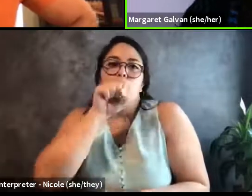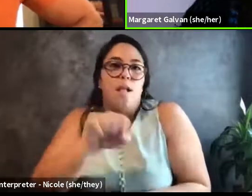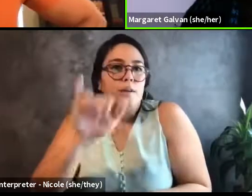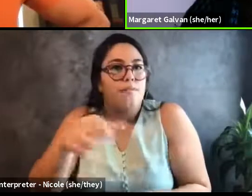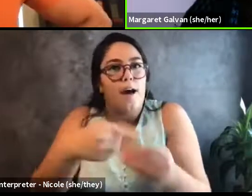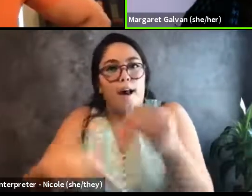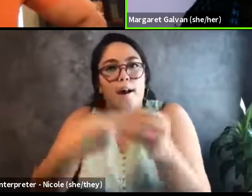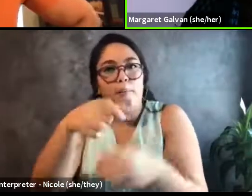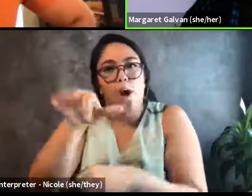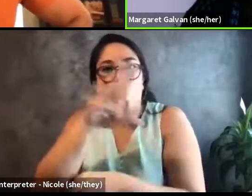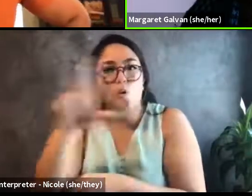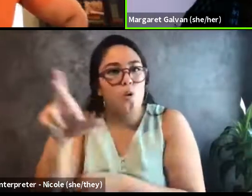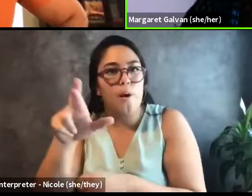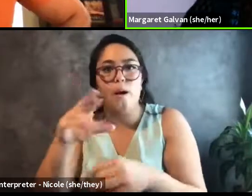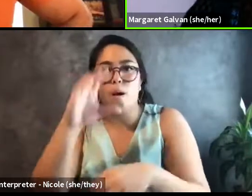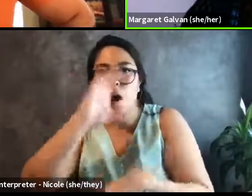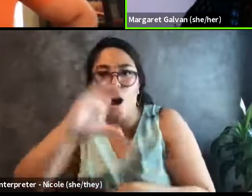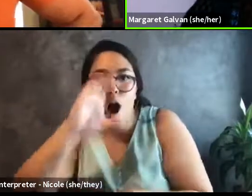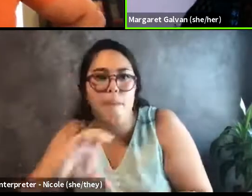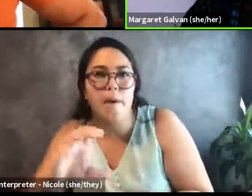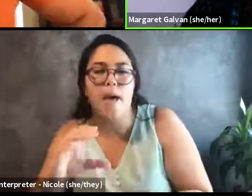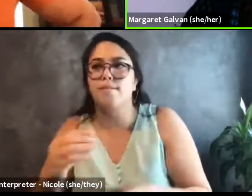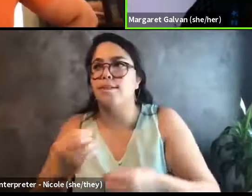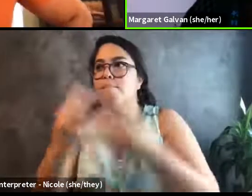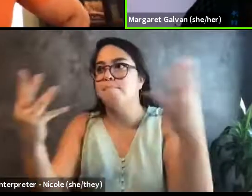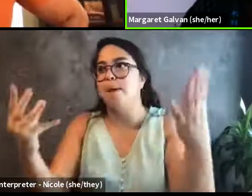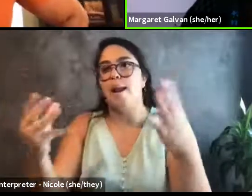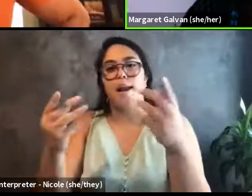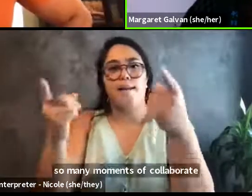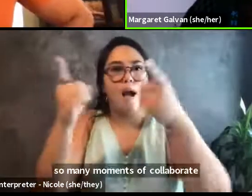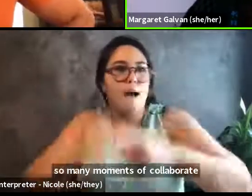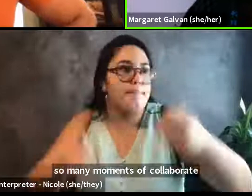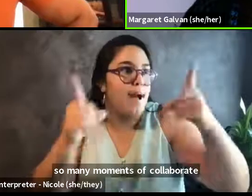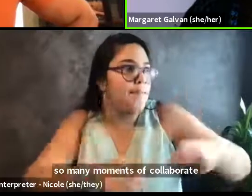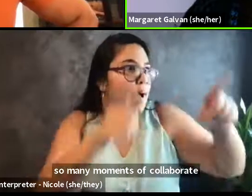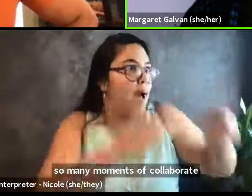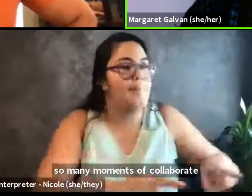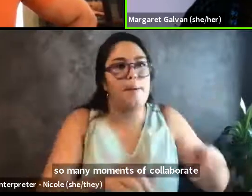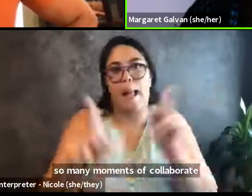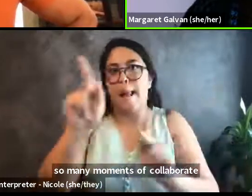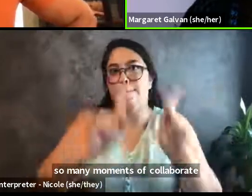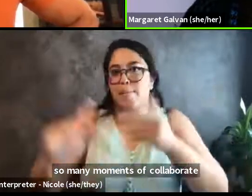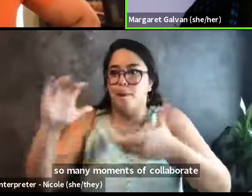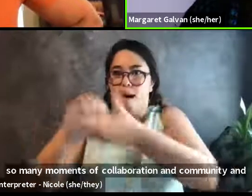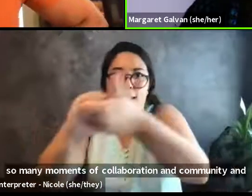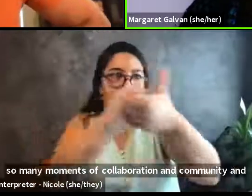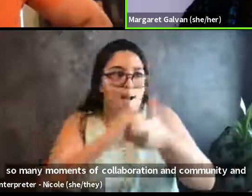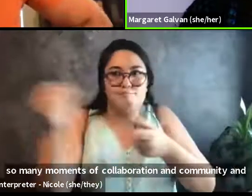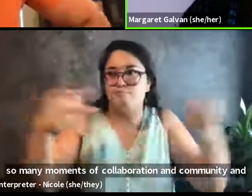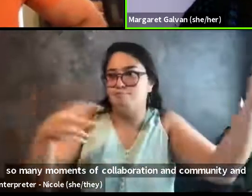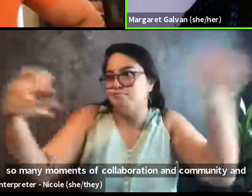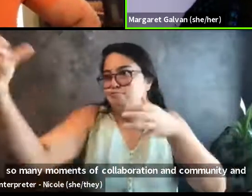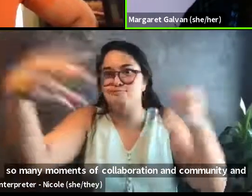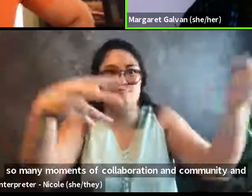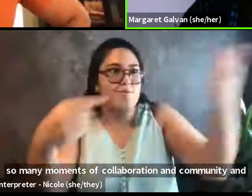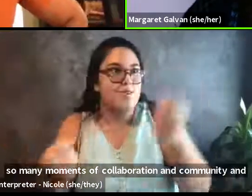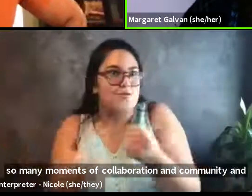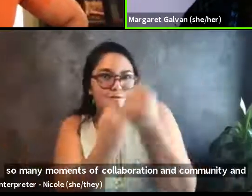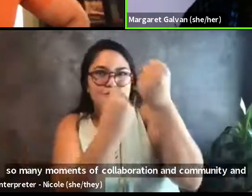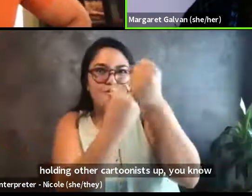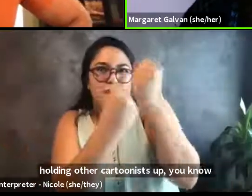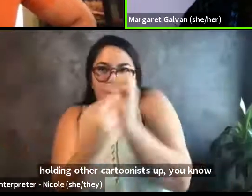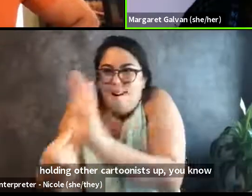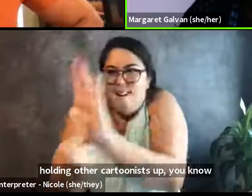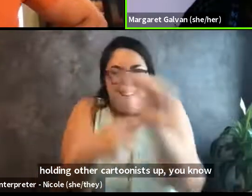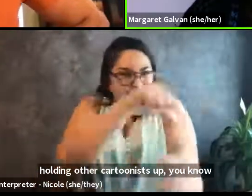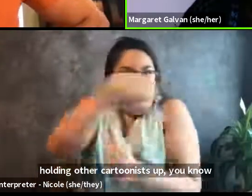comics is there's often so many moments of, uh, collaboration and community and, um, holding other cartoonists up. Um, you